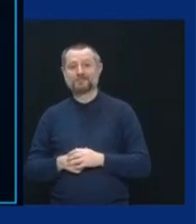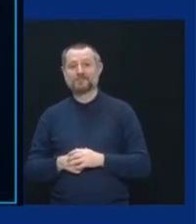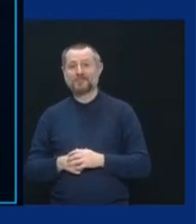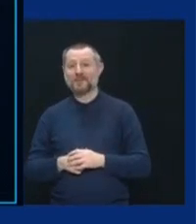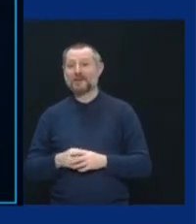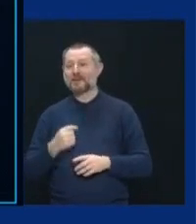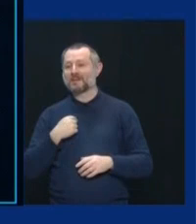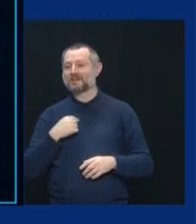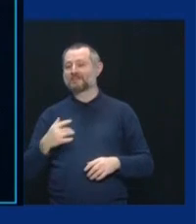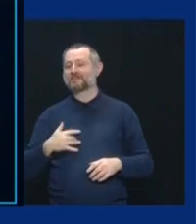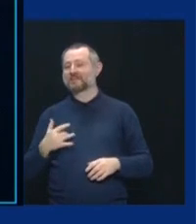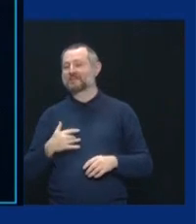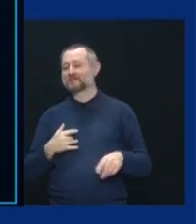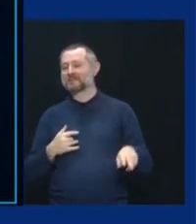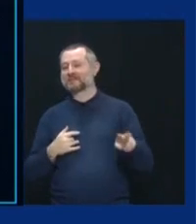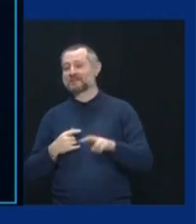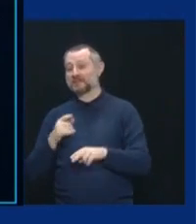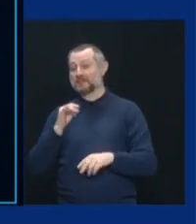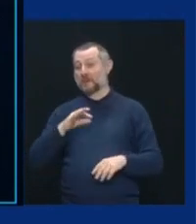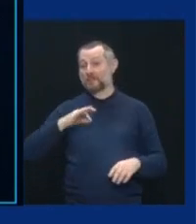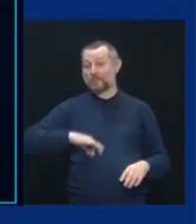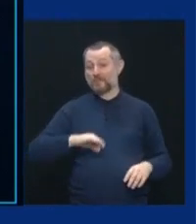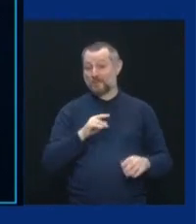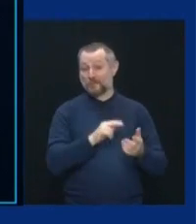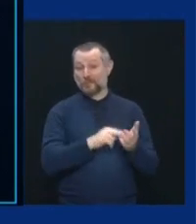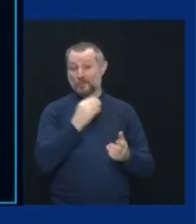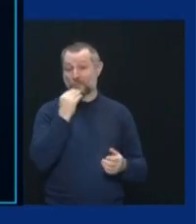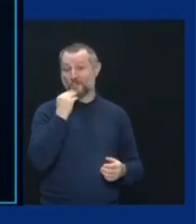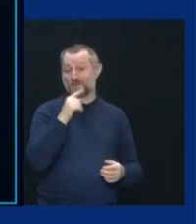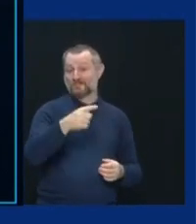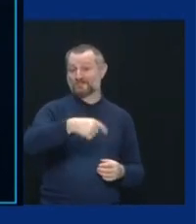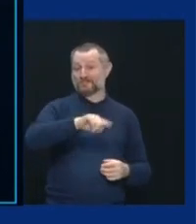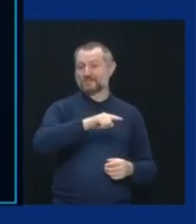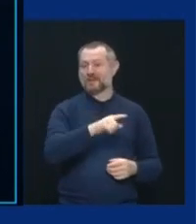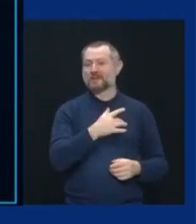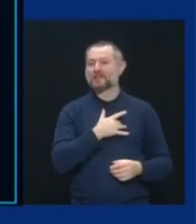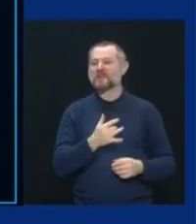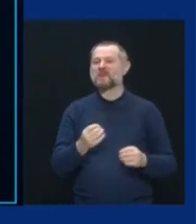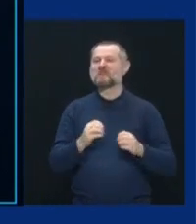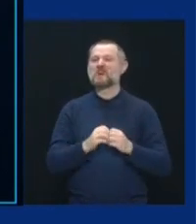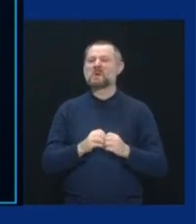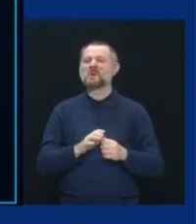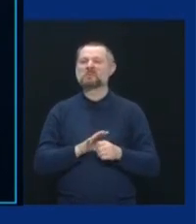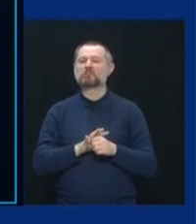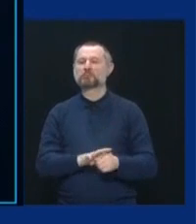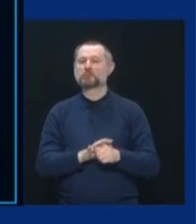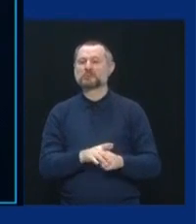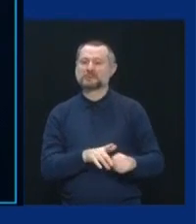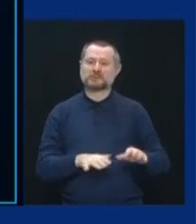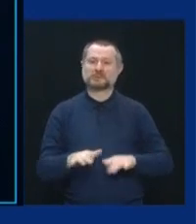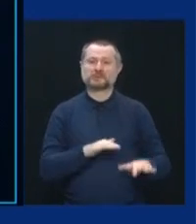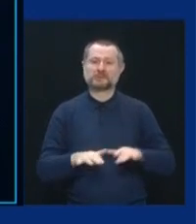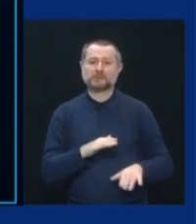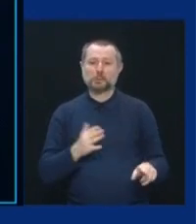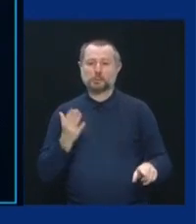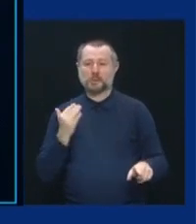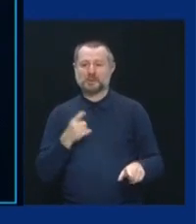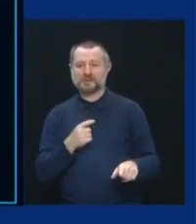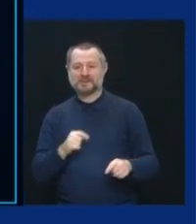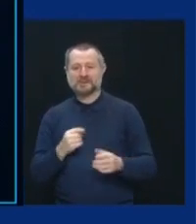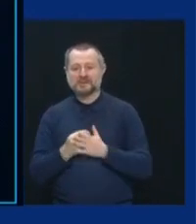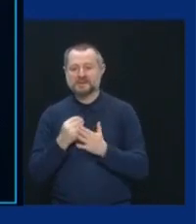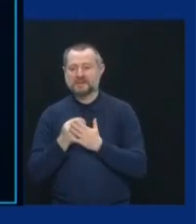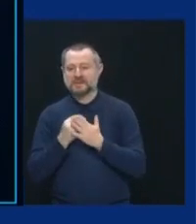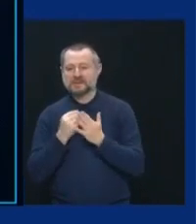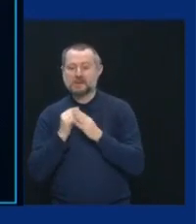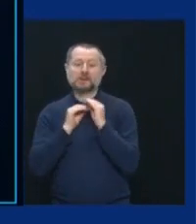tension in a for-profit nursing home because those institutions are trying to make money.